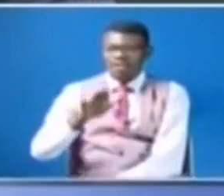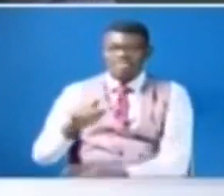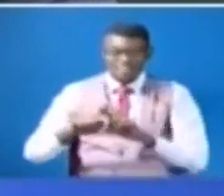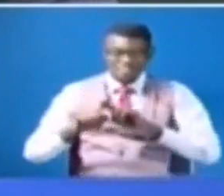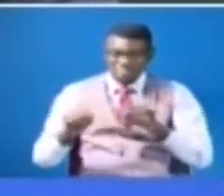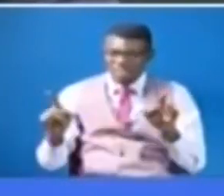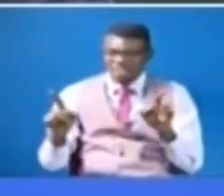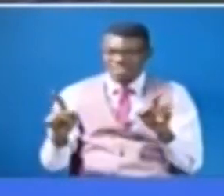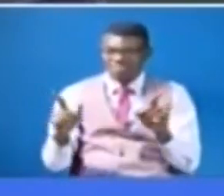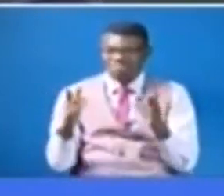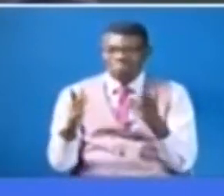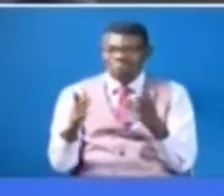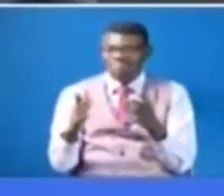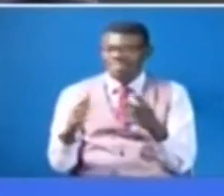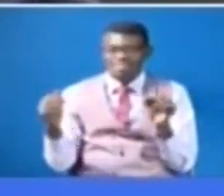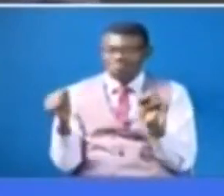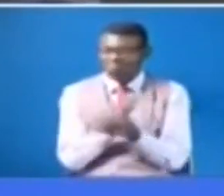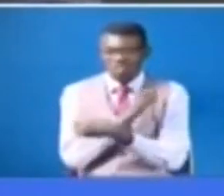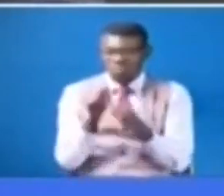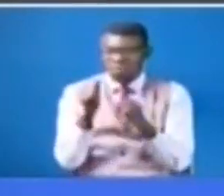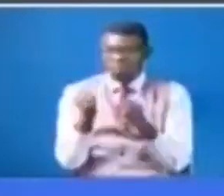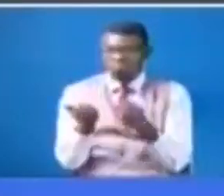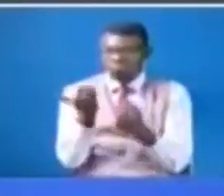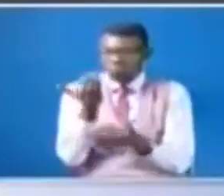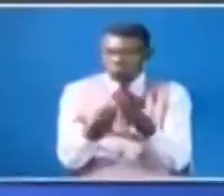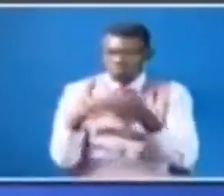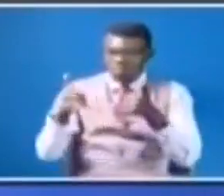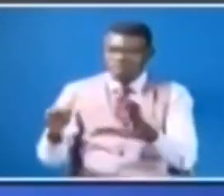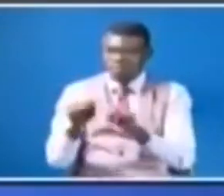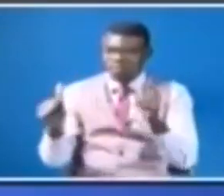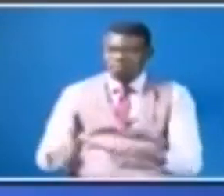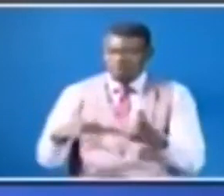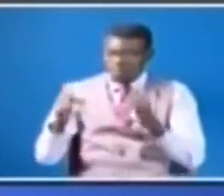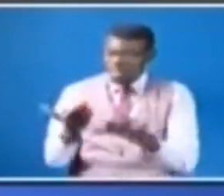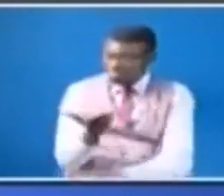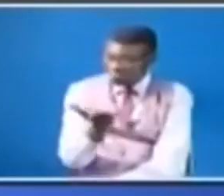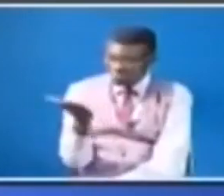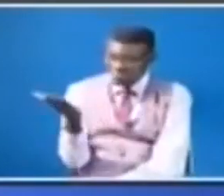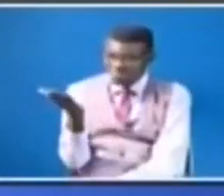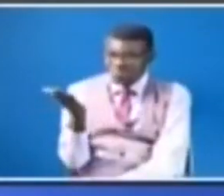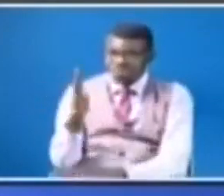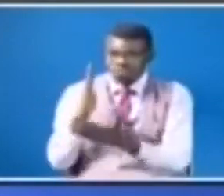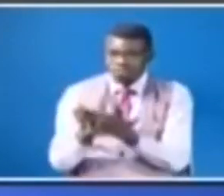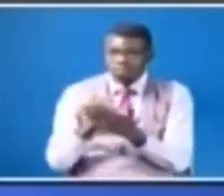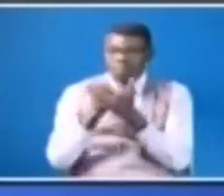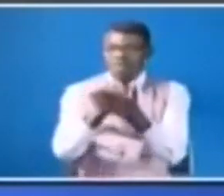not going to do justice to our players. These players here have done Kenya